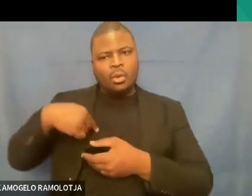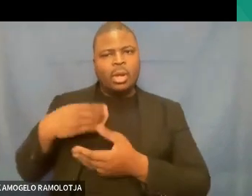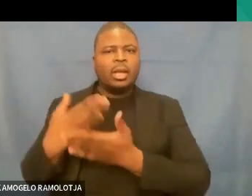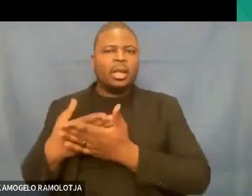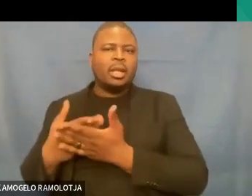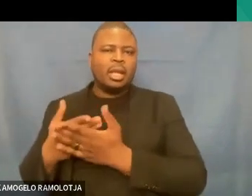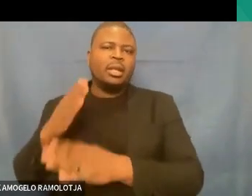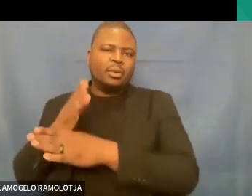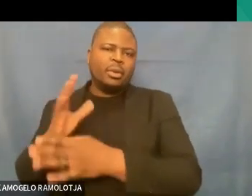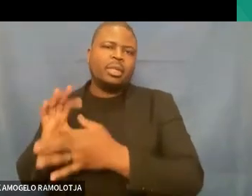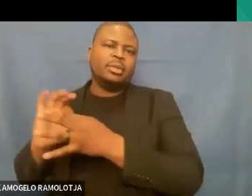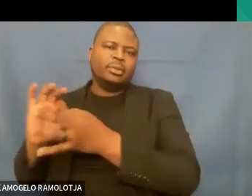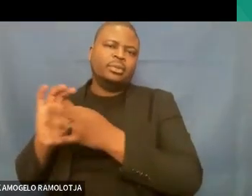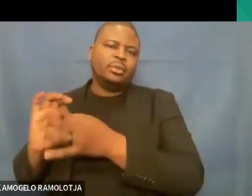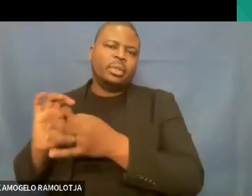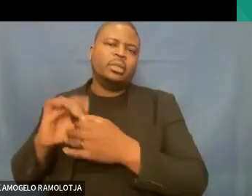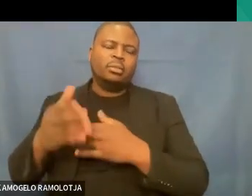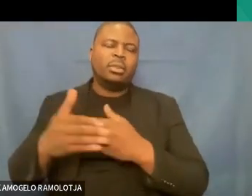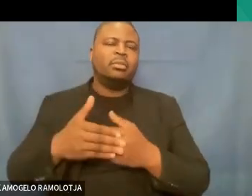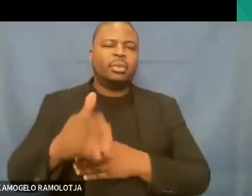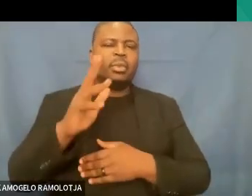on this document later.